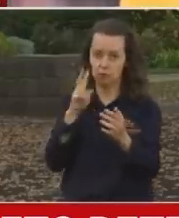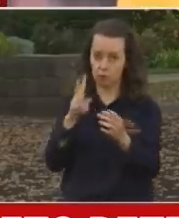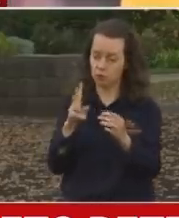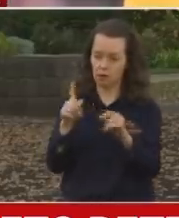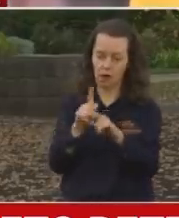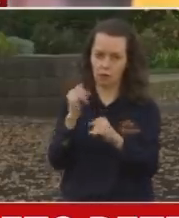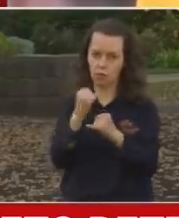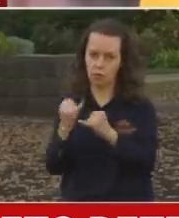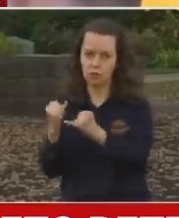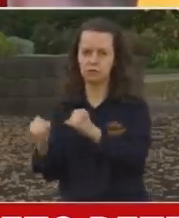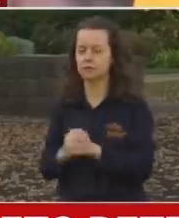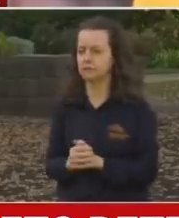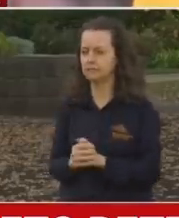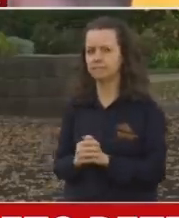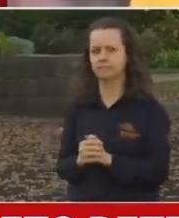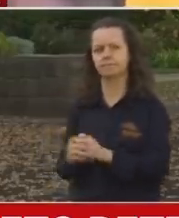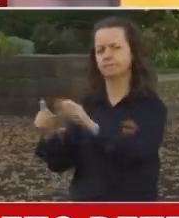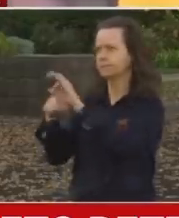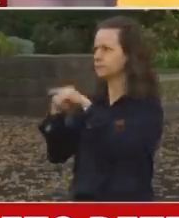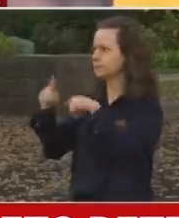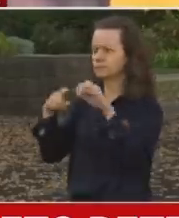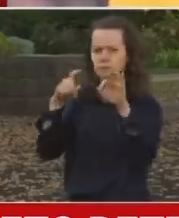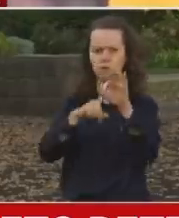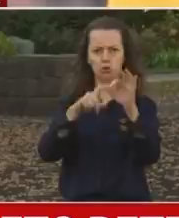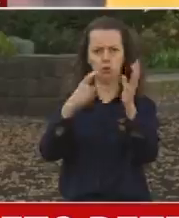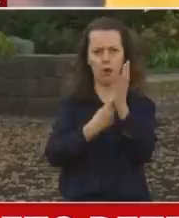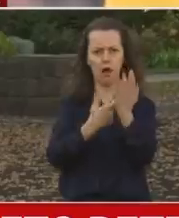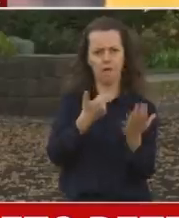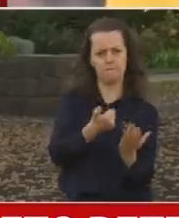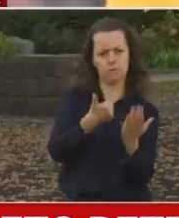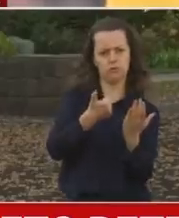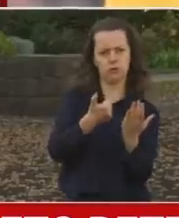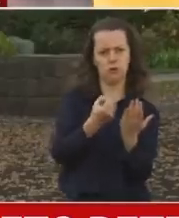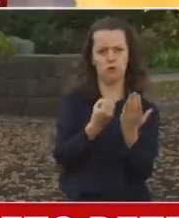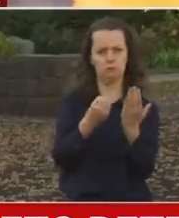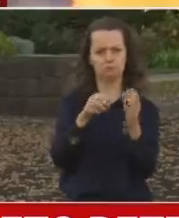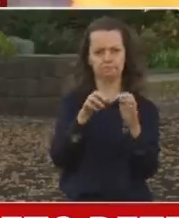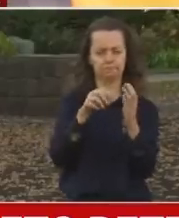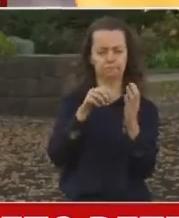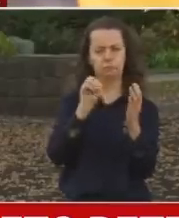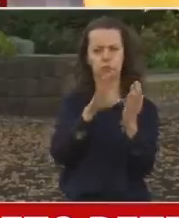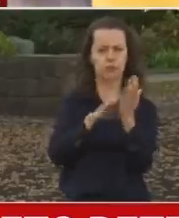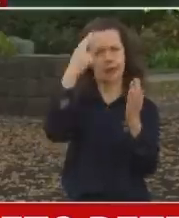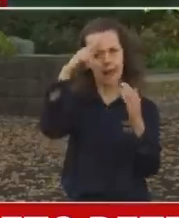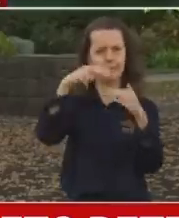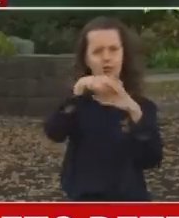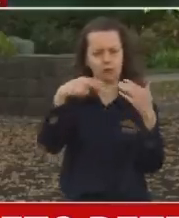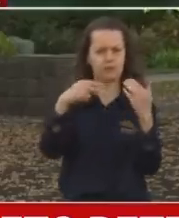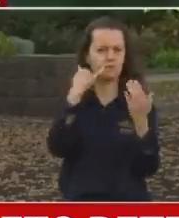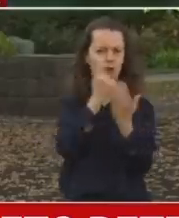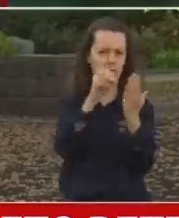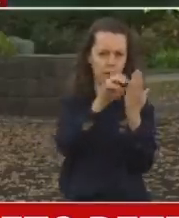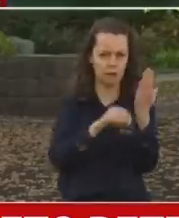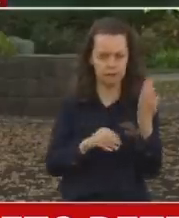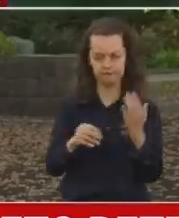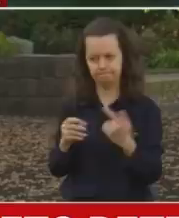inadequacies of the QR codes and how it's been used by the general public for the last, say, 6 months? Well, I'll ask the COVID-19 commander